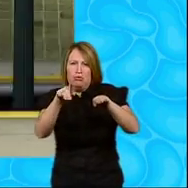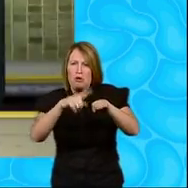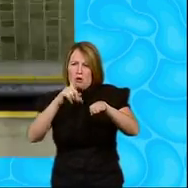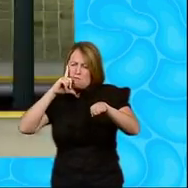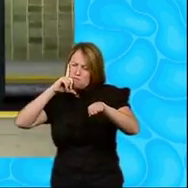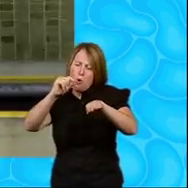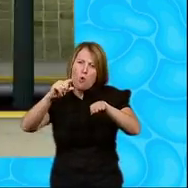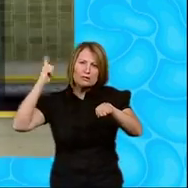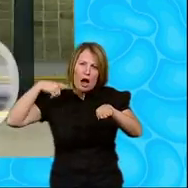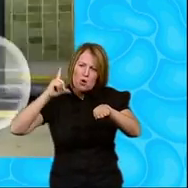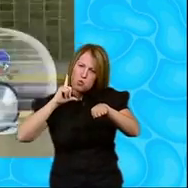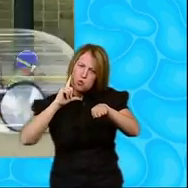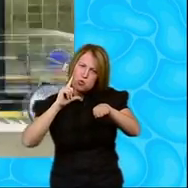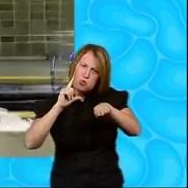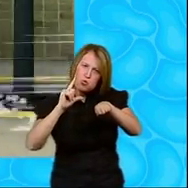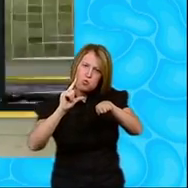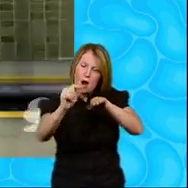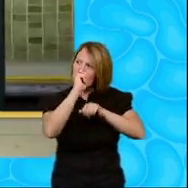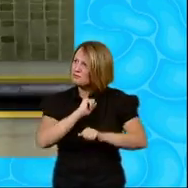sound.